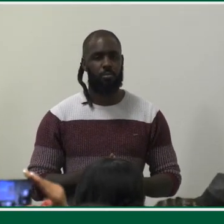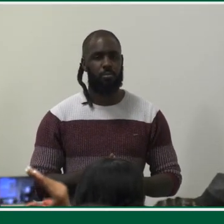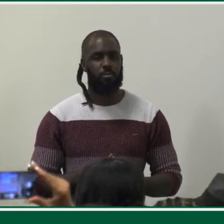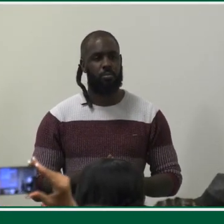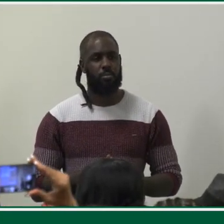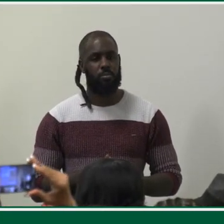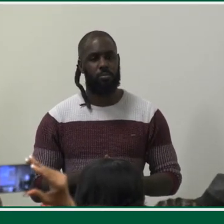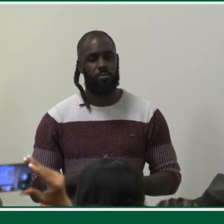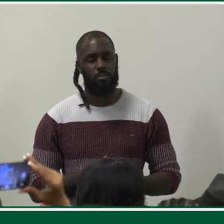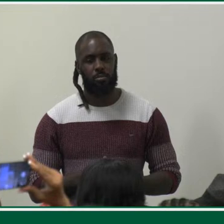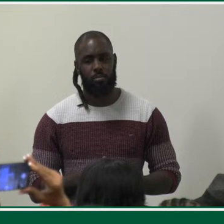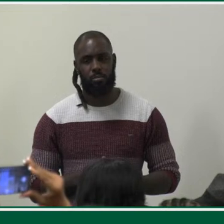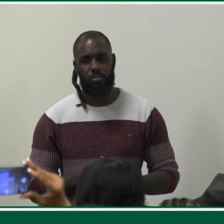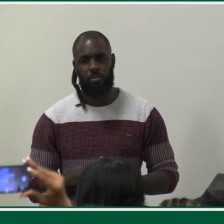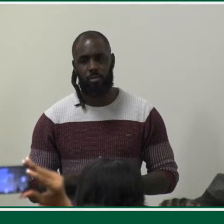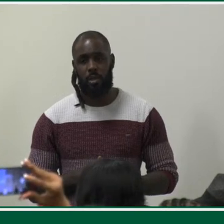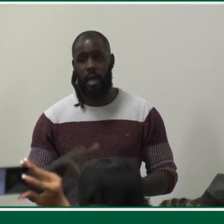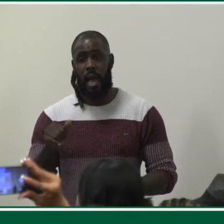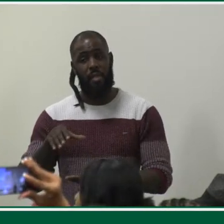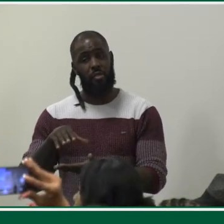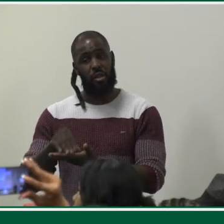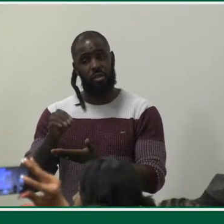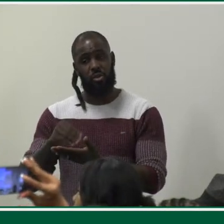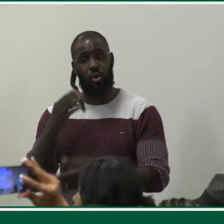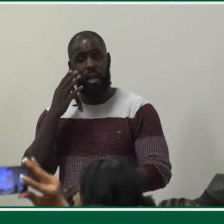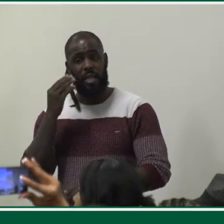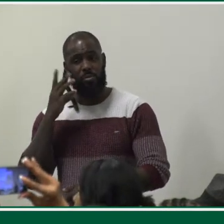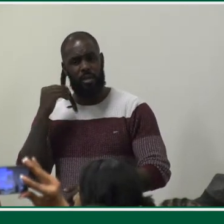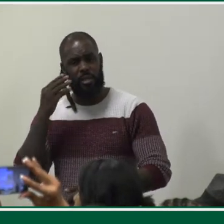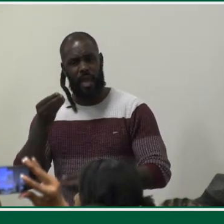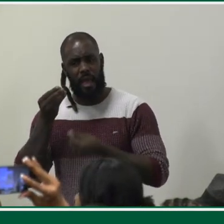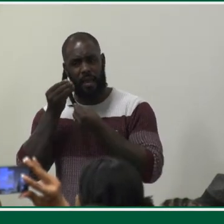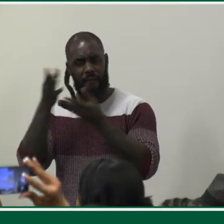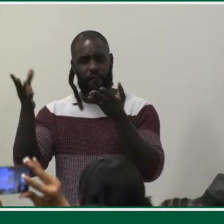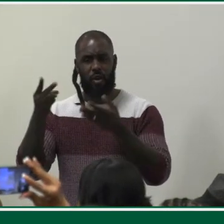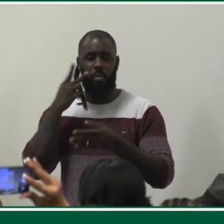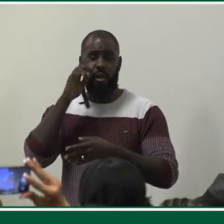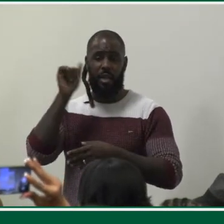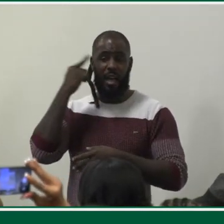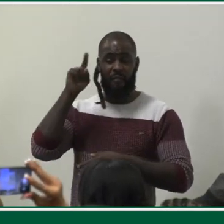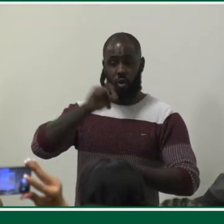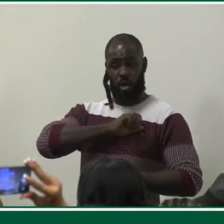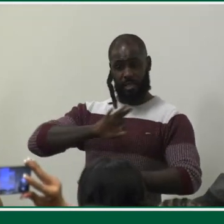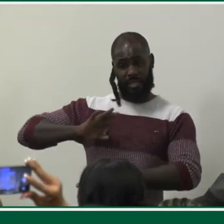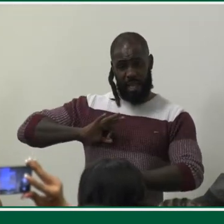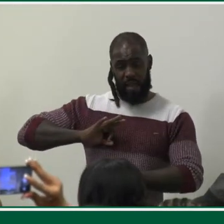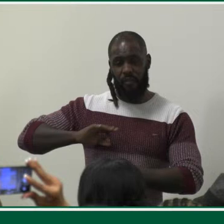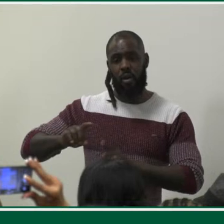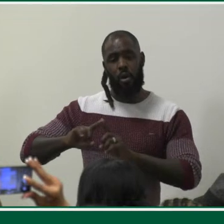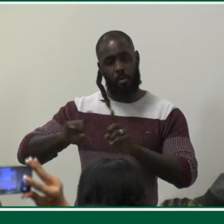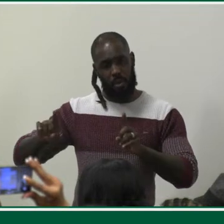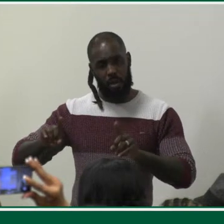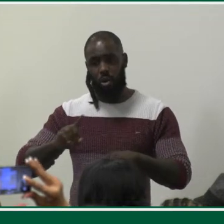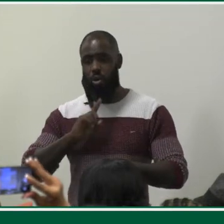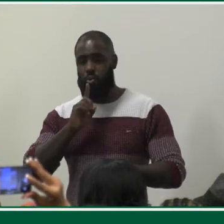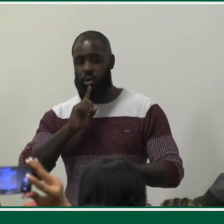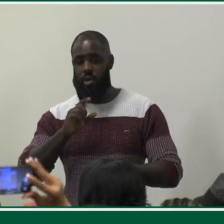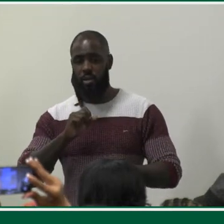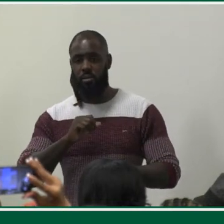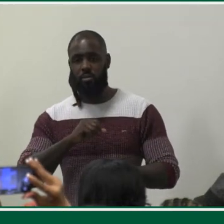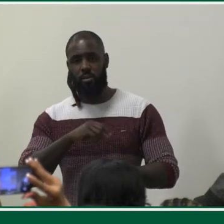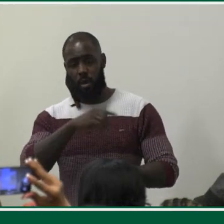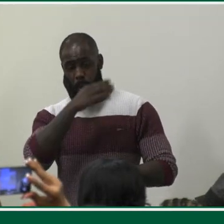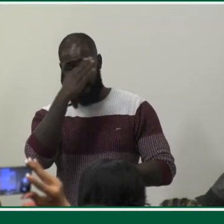only did the student experience help to inform what it looked like for faculty and staff, but basically for our Black faculty and